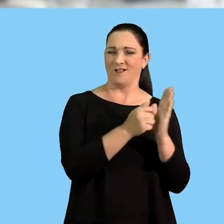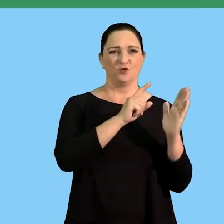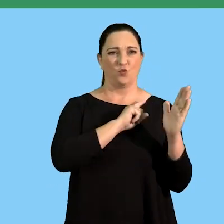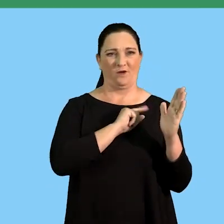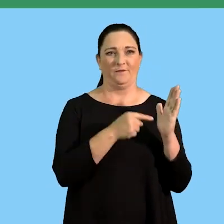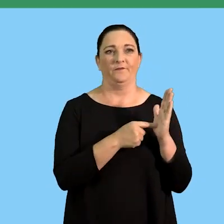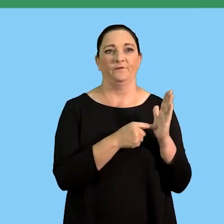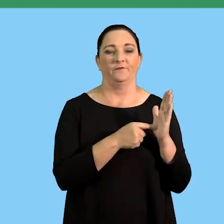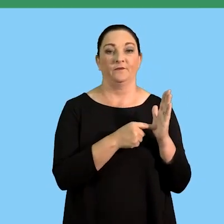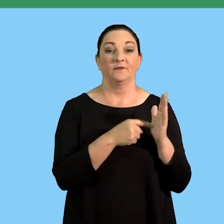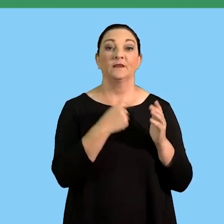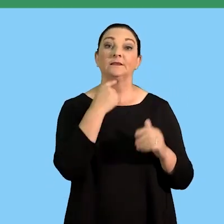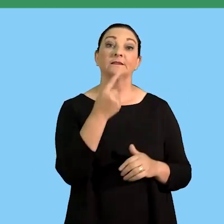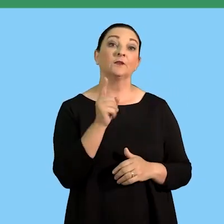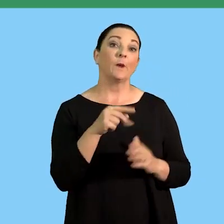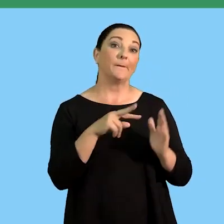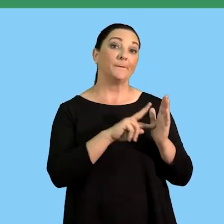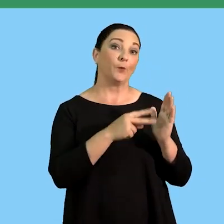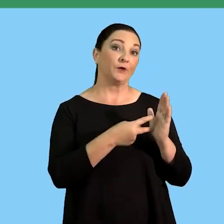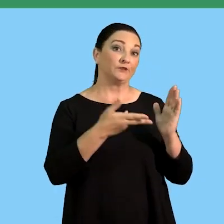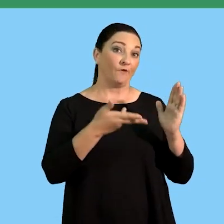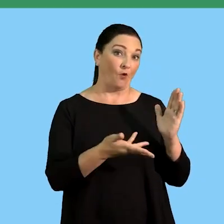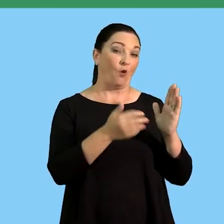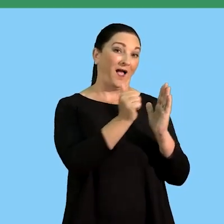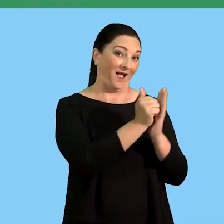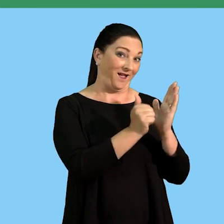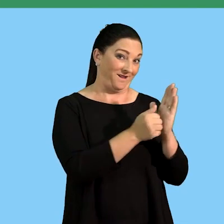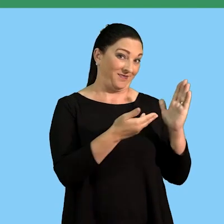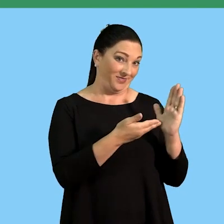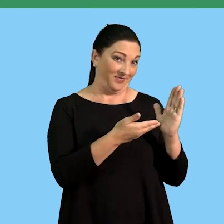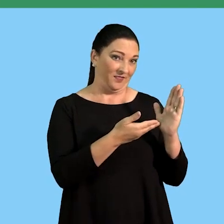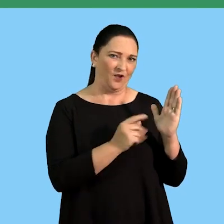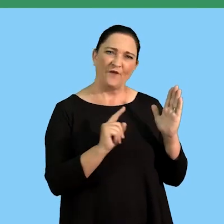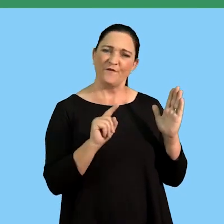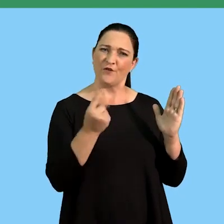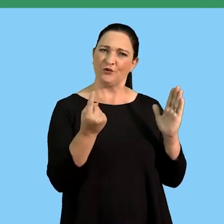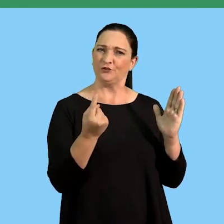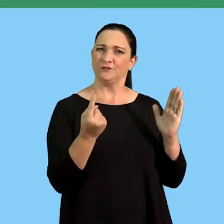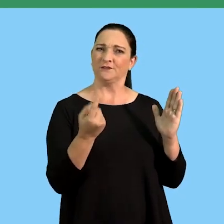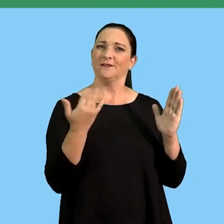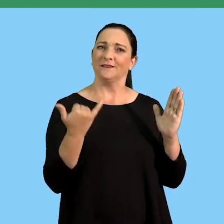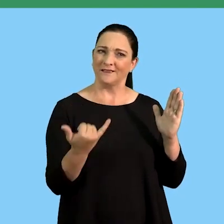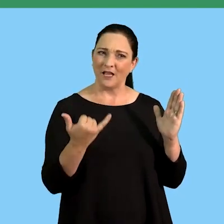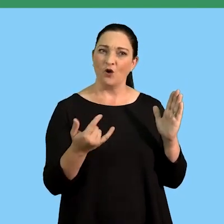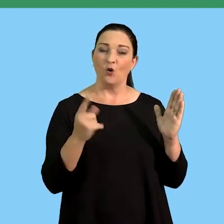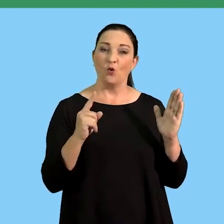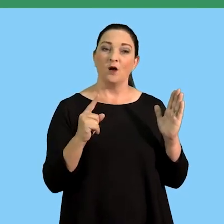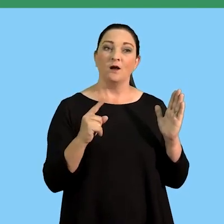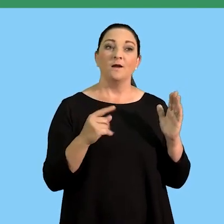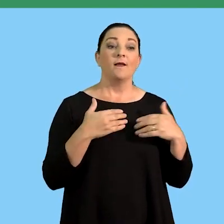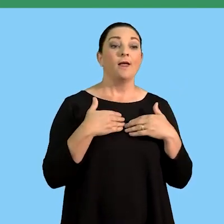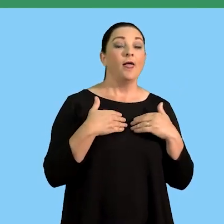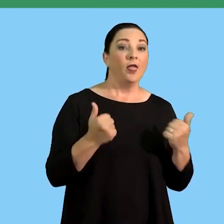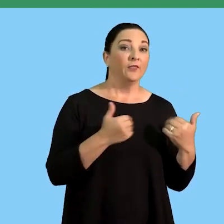Act. Now it is said that the purpose of this Act is to, firstly, protect the